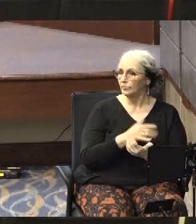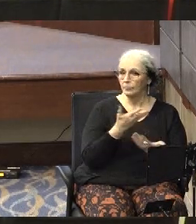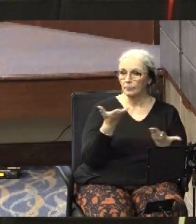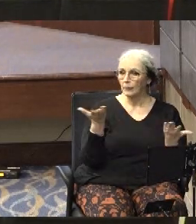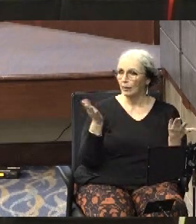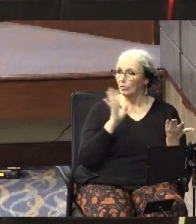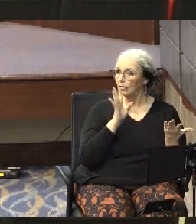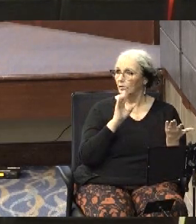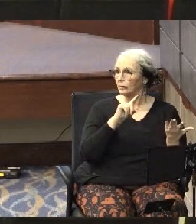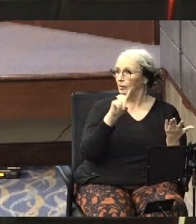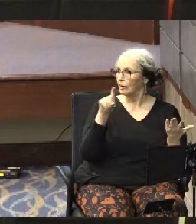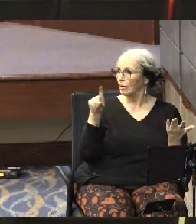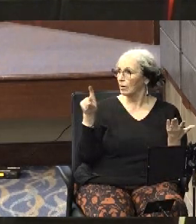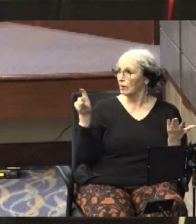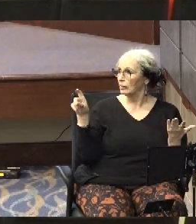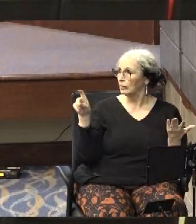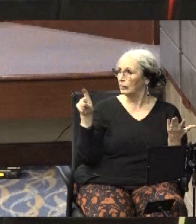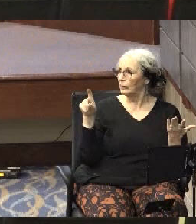speak?